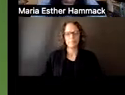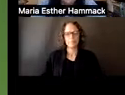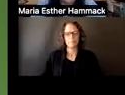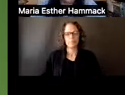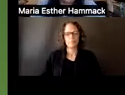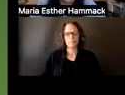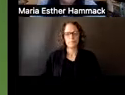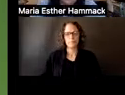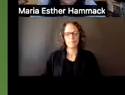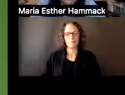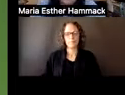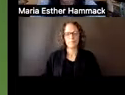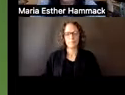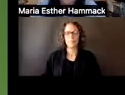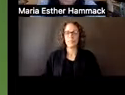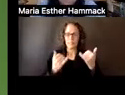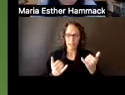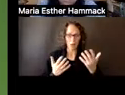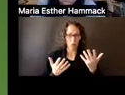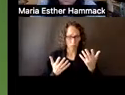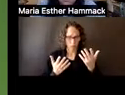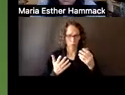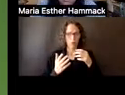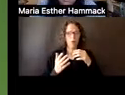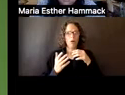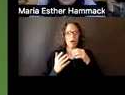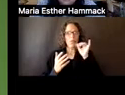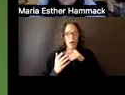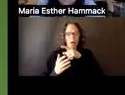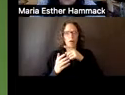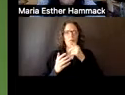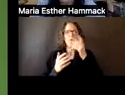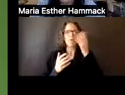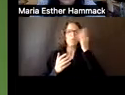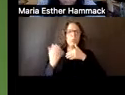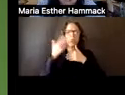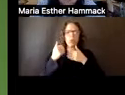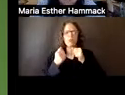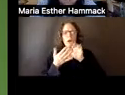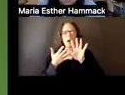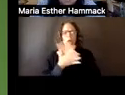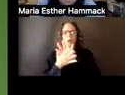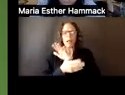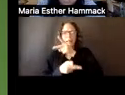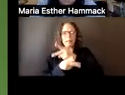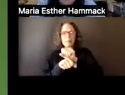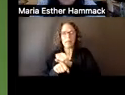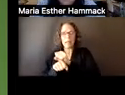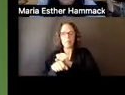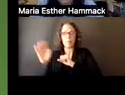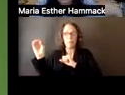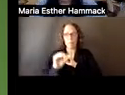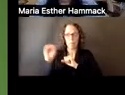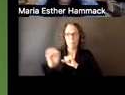And these actions, only intensified animosity between Texas slaveholders and the Mexican government, a government